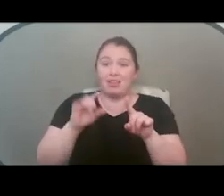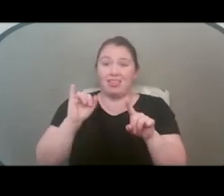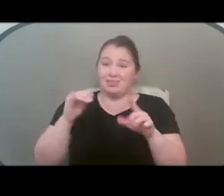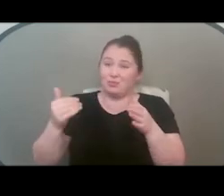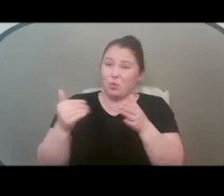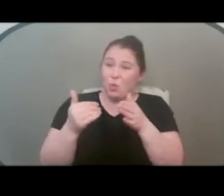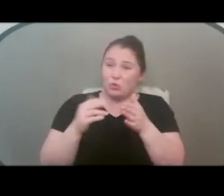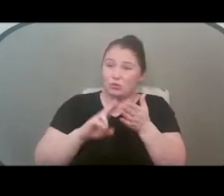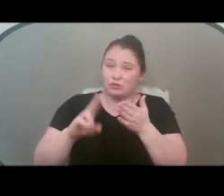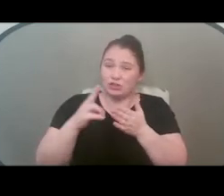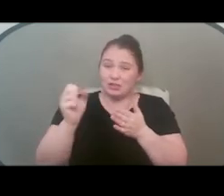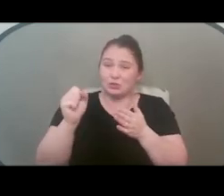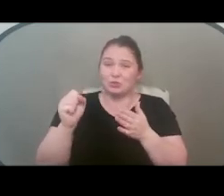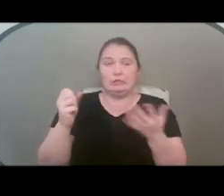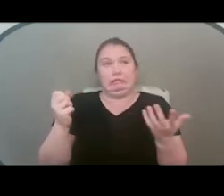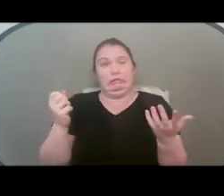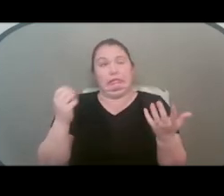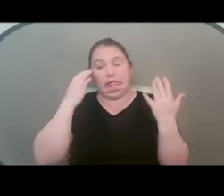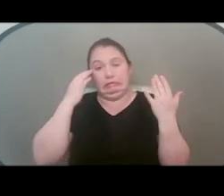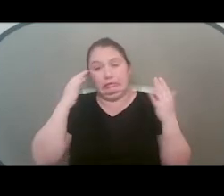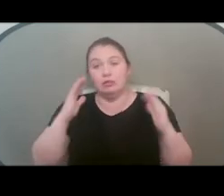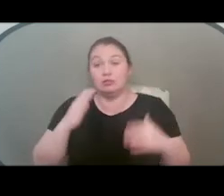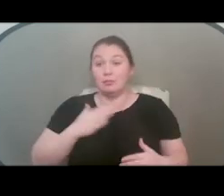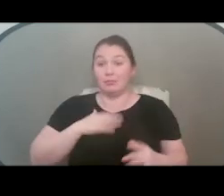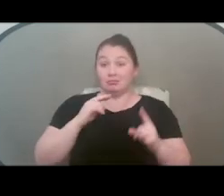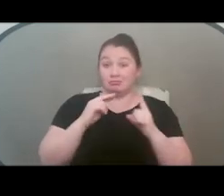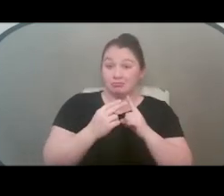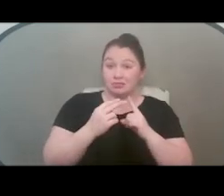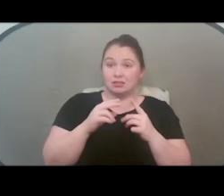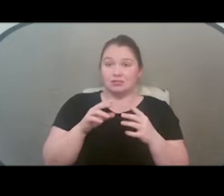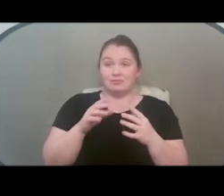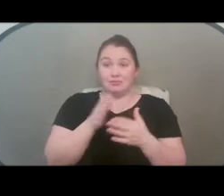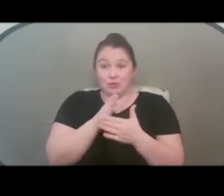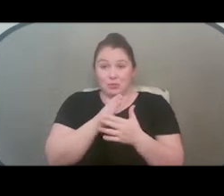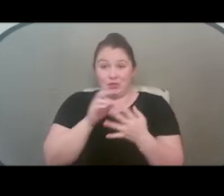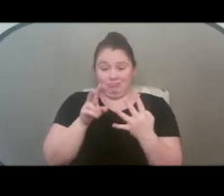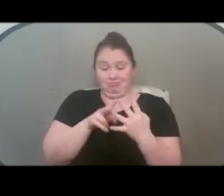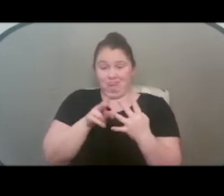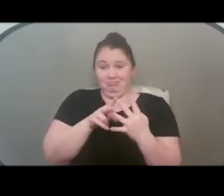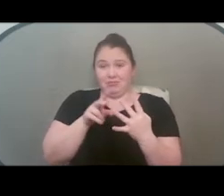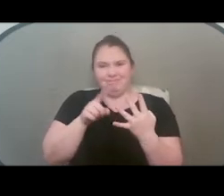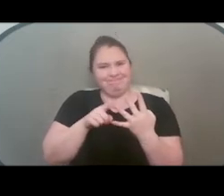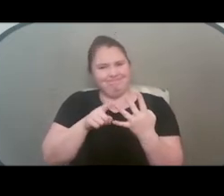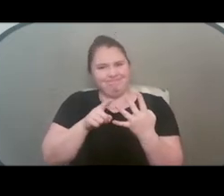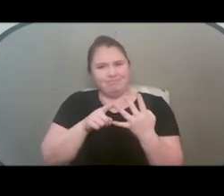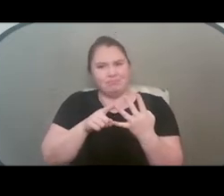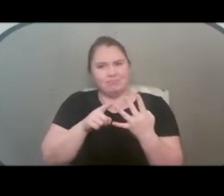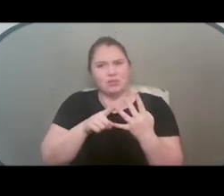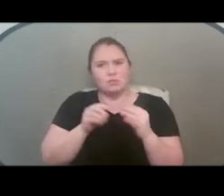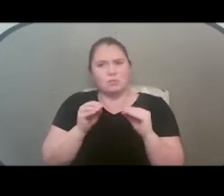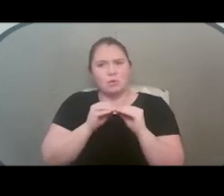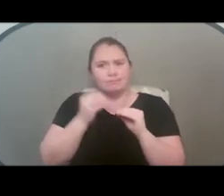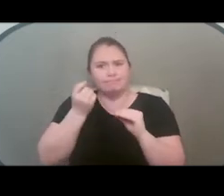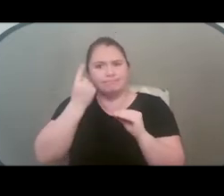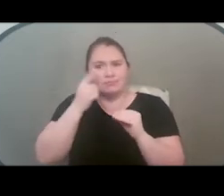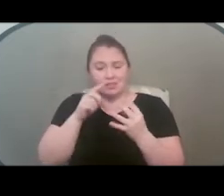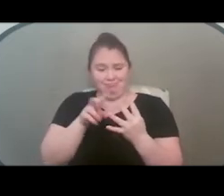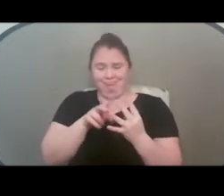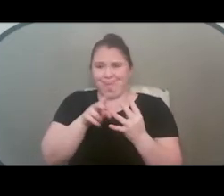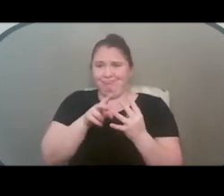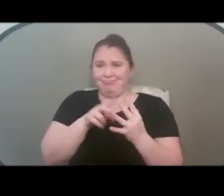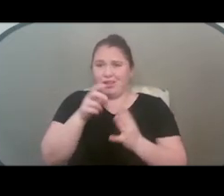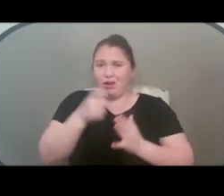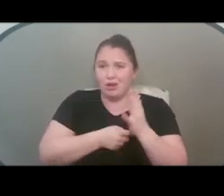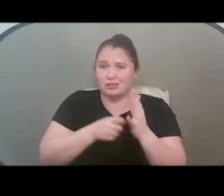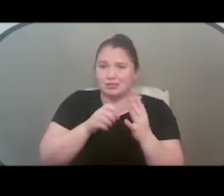up. I mean, in my view, if it's between option 2 and 3, then 3 makes sense because they both cost very similarly. So why not have a